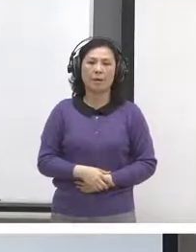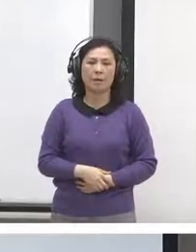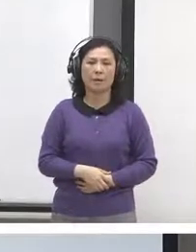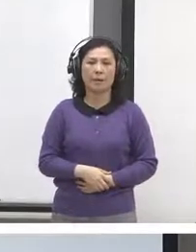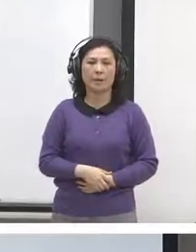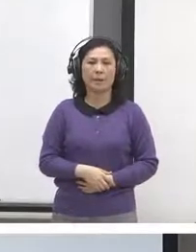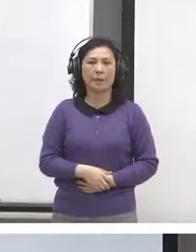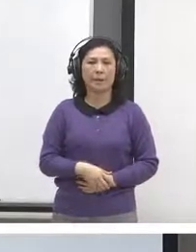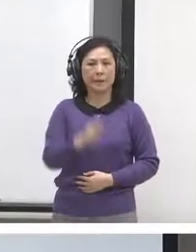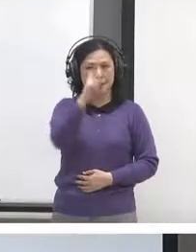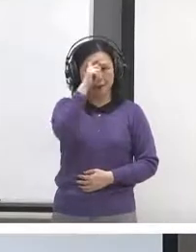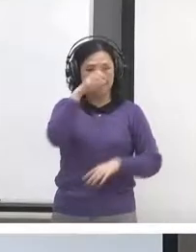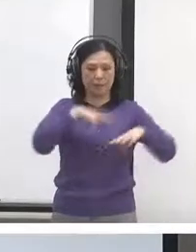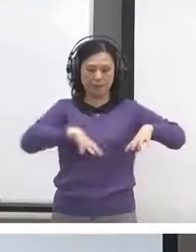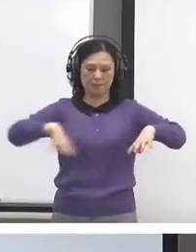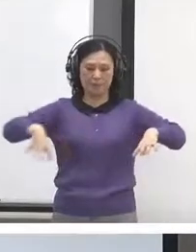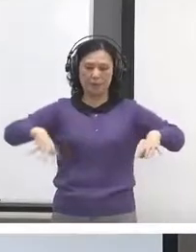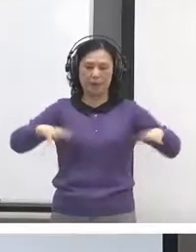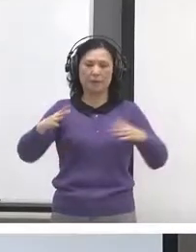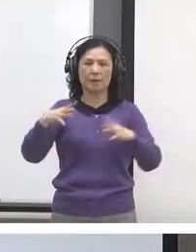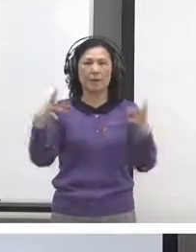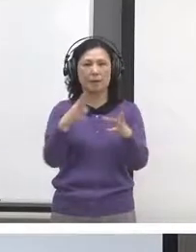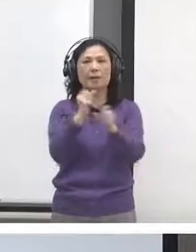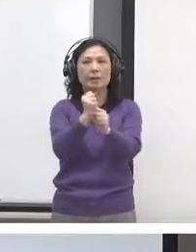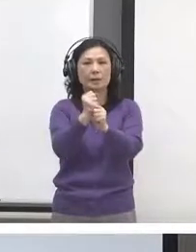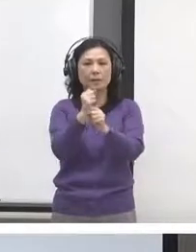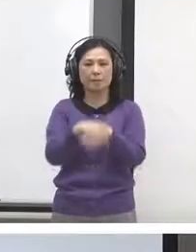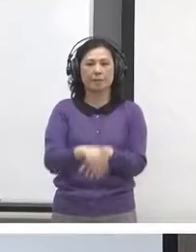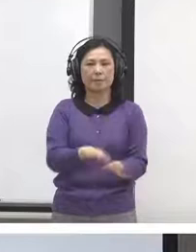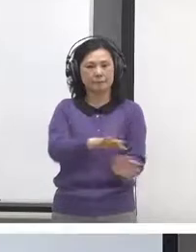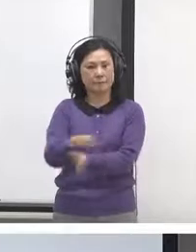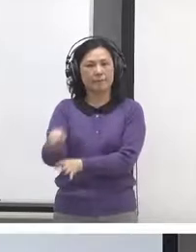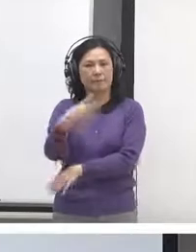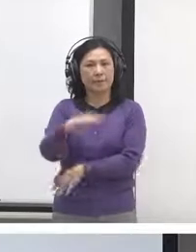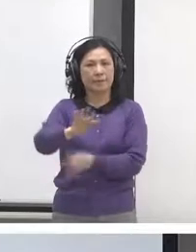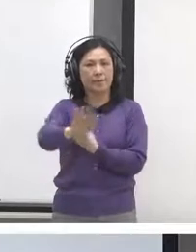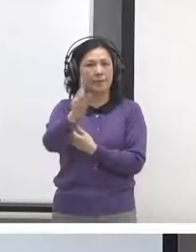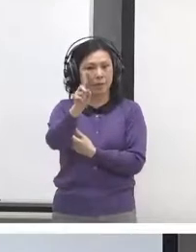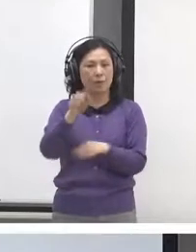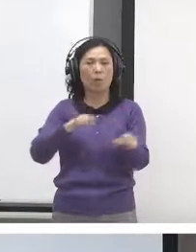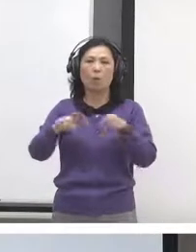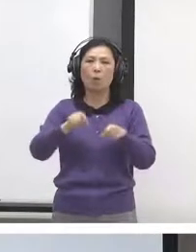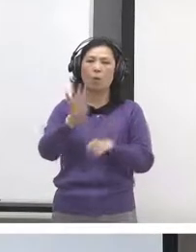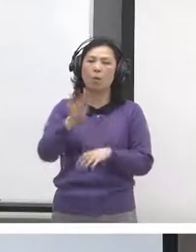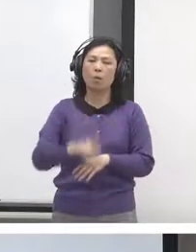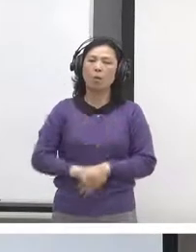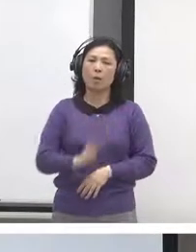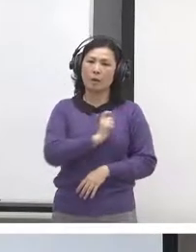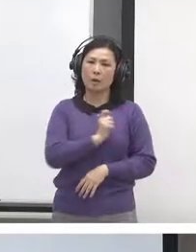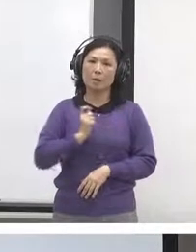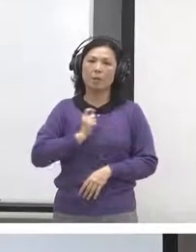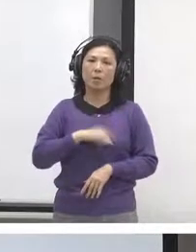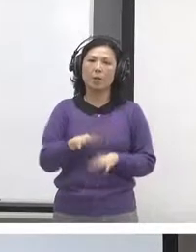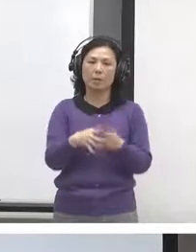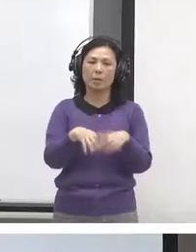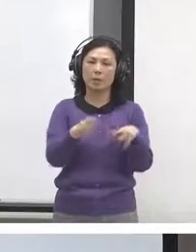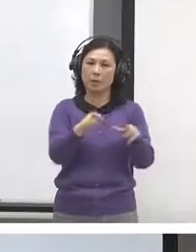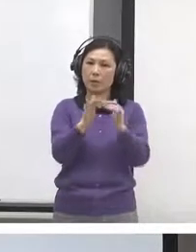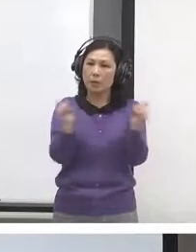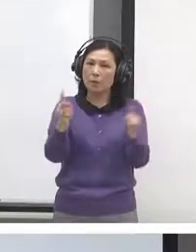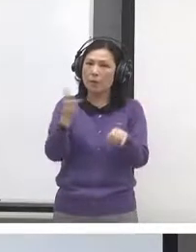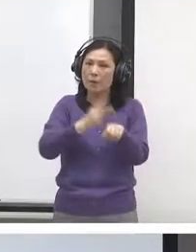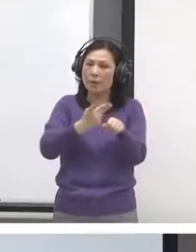is another project that got its foot in the Civic Tech Toronto Hack Night space, Law and Design